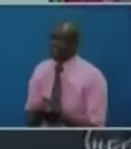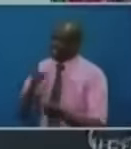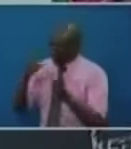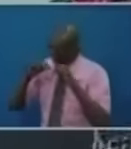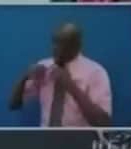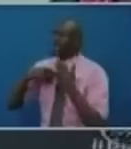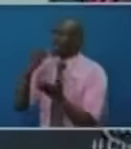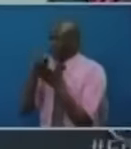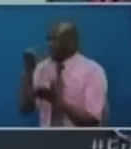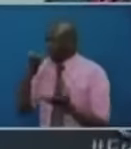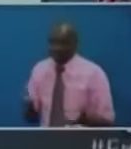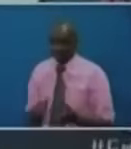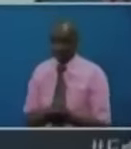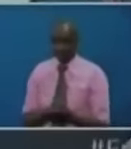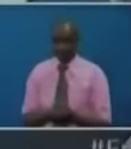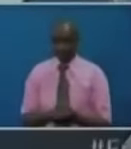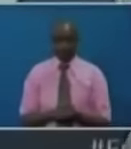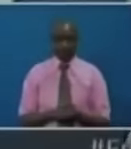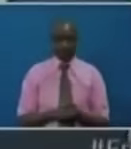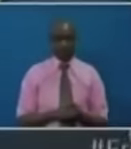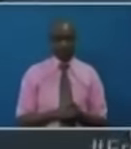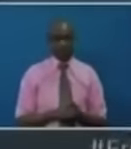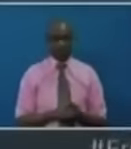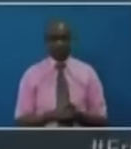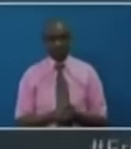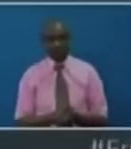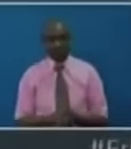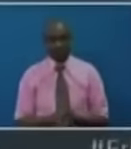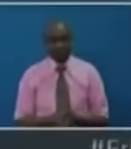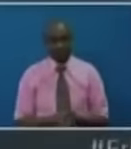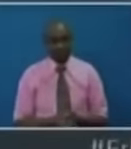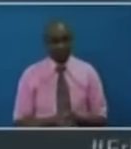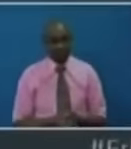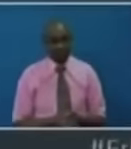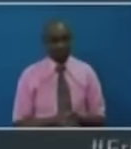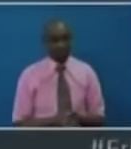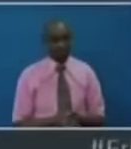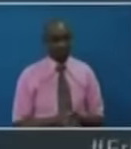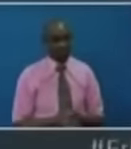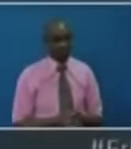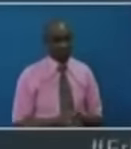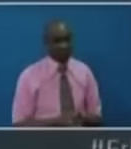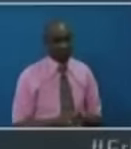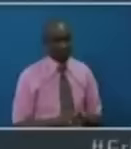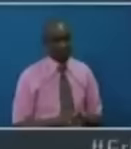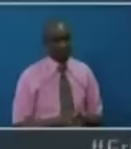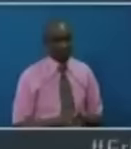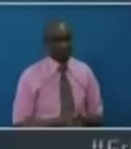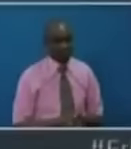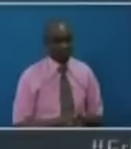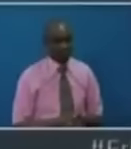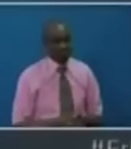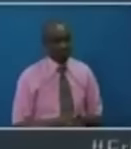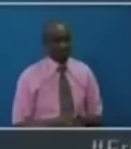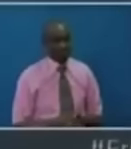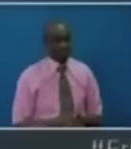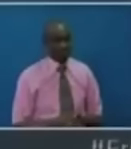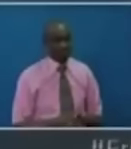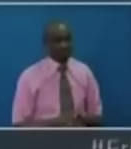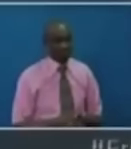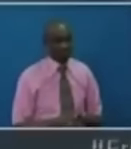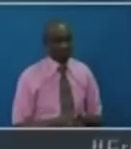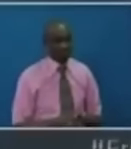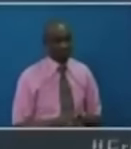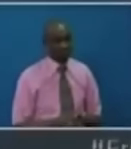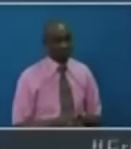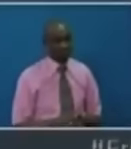us about it this. Has. Mm. Let me start. Maybe can Jugush maybe start and then you finish? No, if I start, I need to answer that also. Okay. Okay. Jugush,